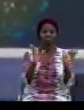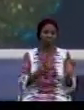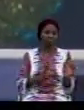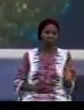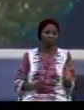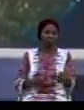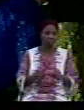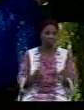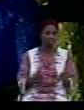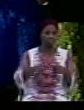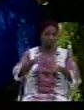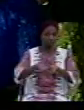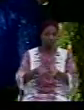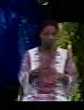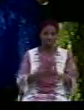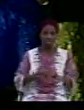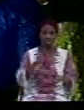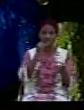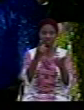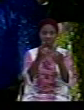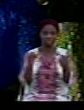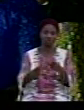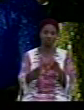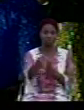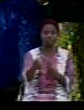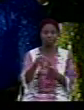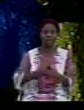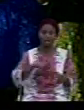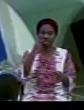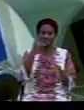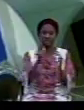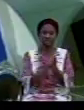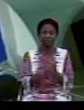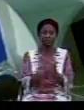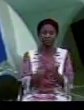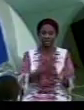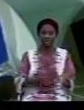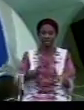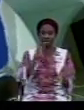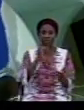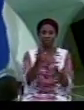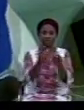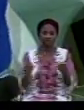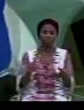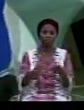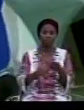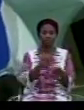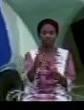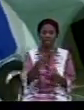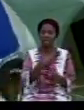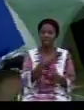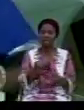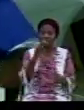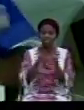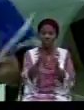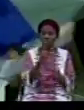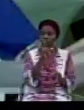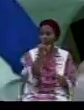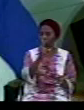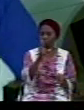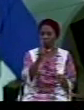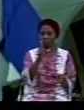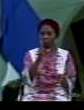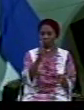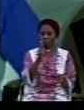is coming to you. I said, Christ is coming to you. And as you sincerely accept,